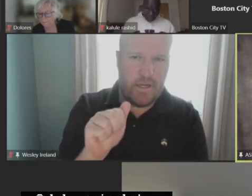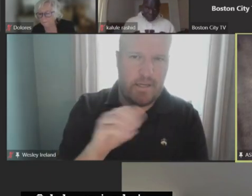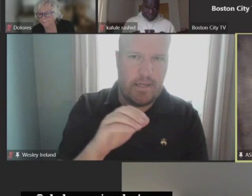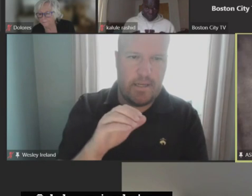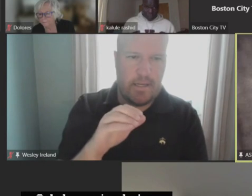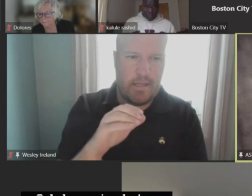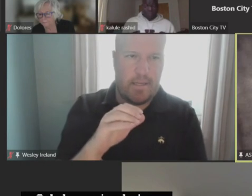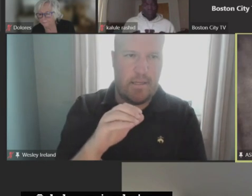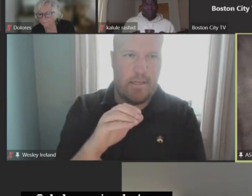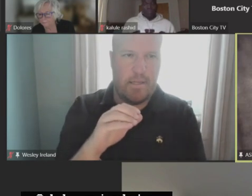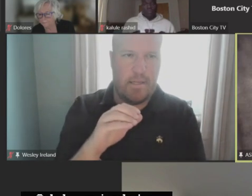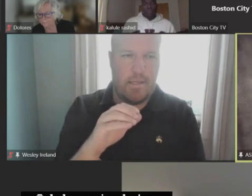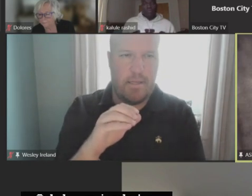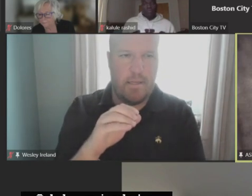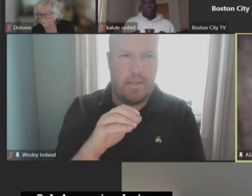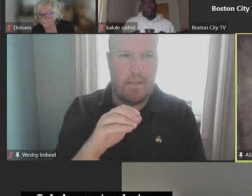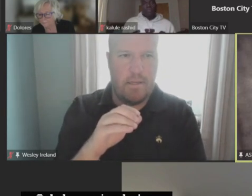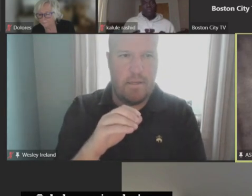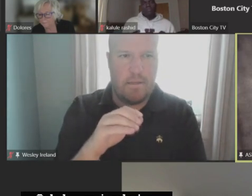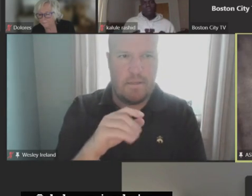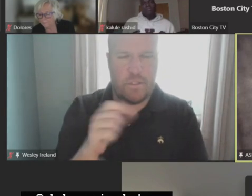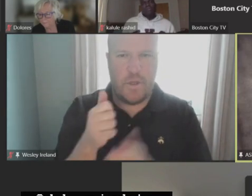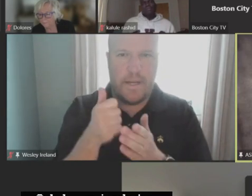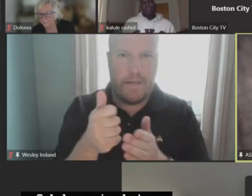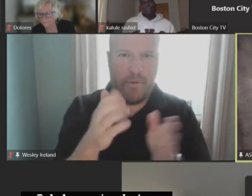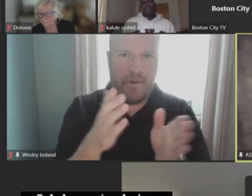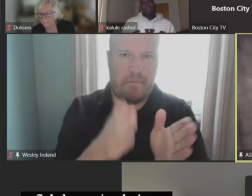Let's have you coordinate with Andrea,